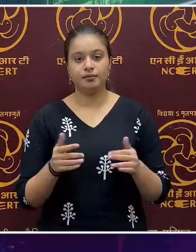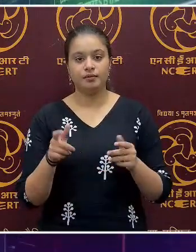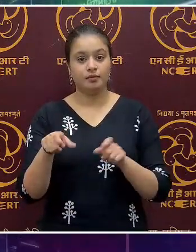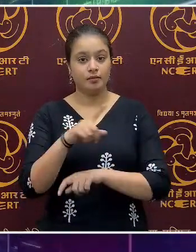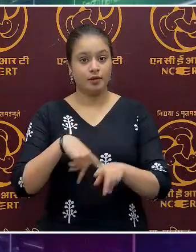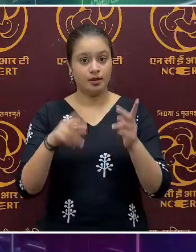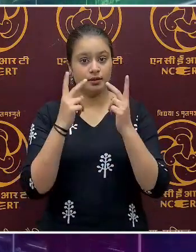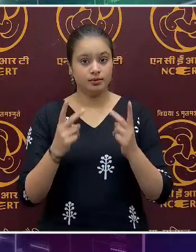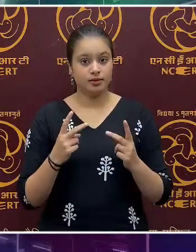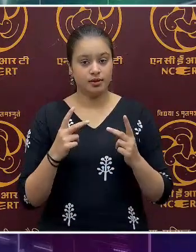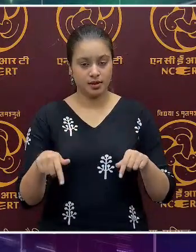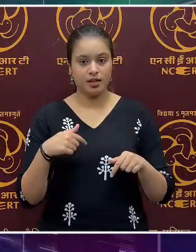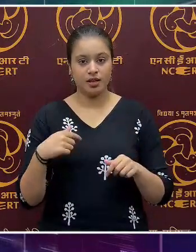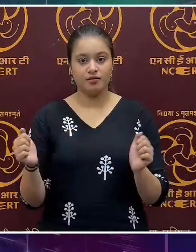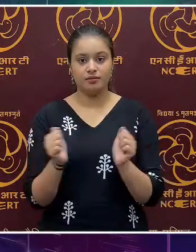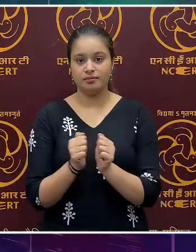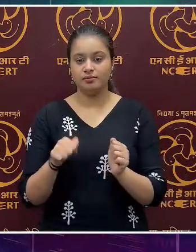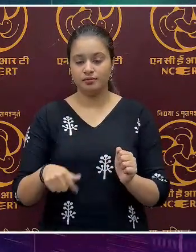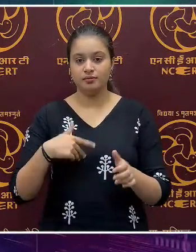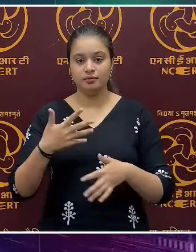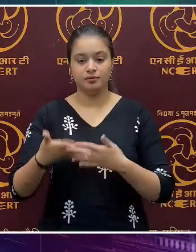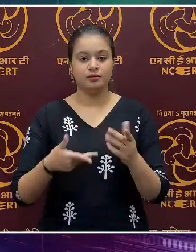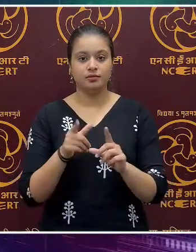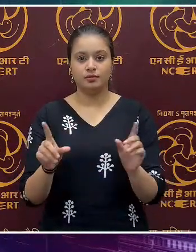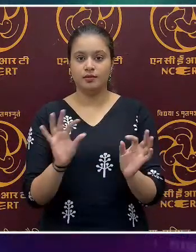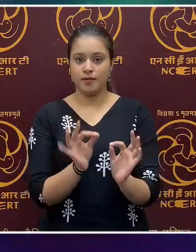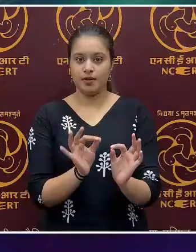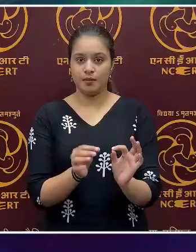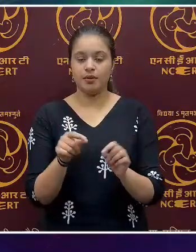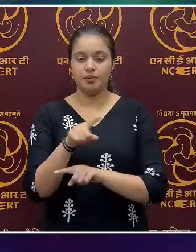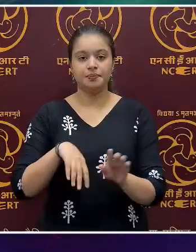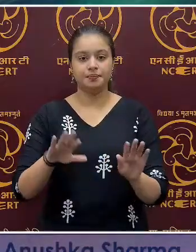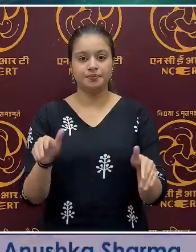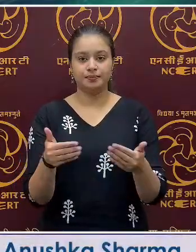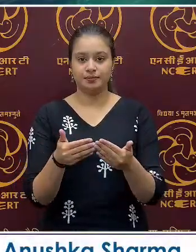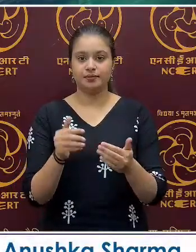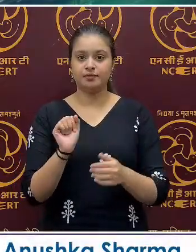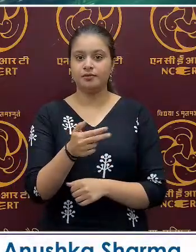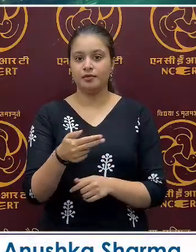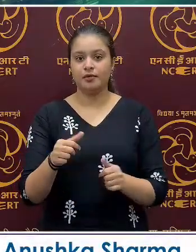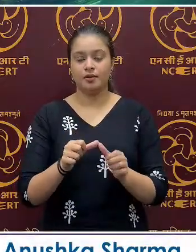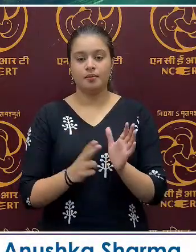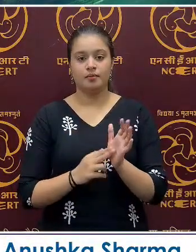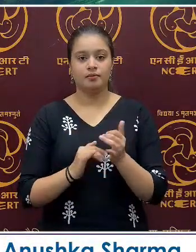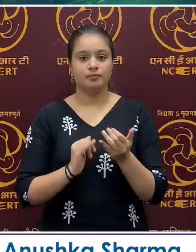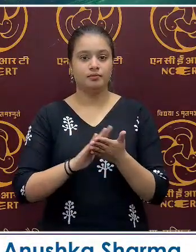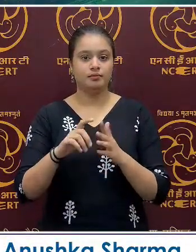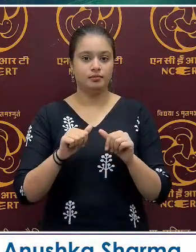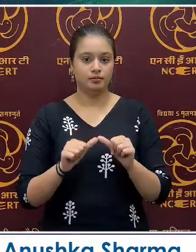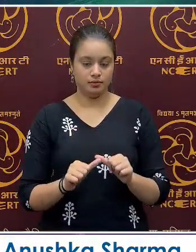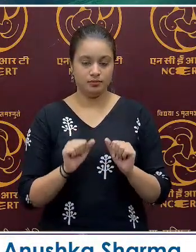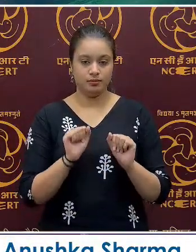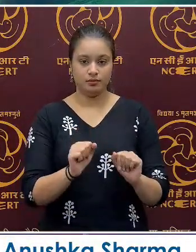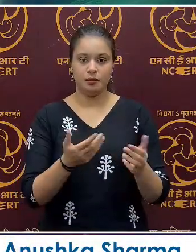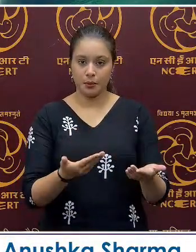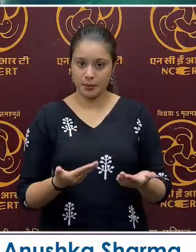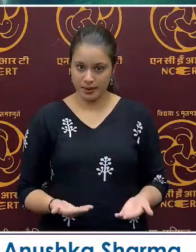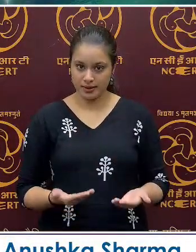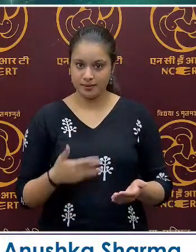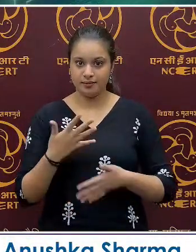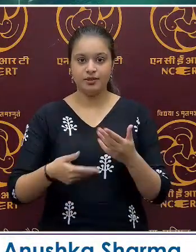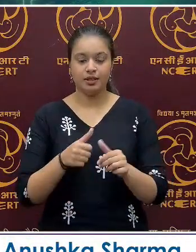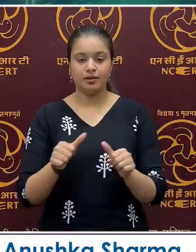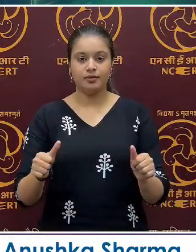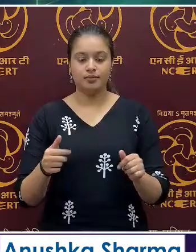viewers, as you can see, I am accompanied by our sign language interpreter. Let's meet her. You are Miss Anushka Sharma. Anushka, very warm welcome. And